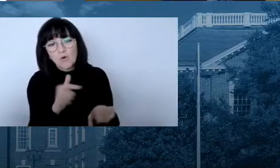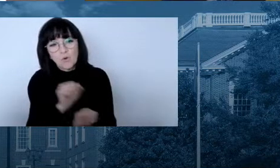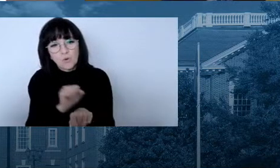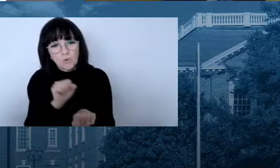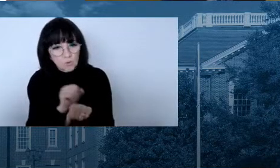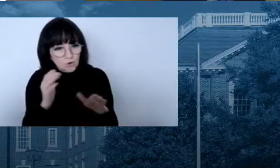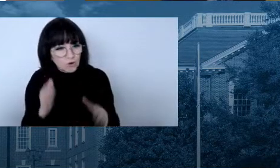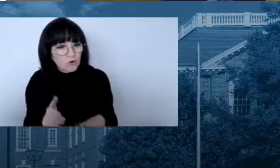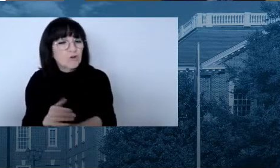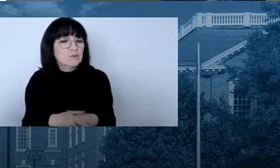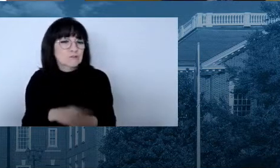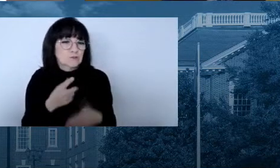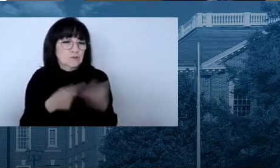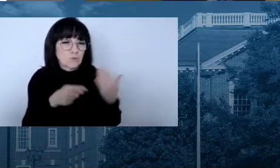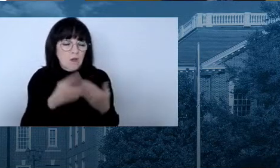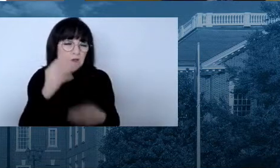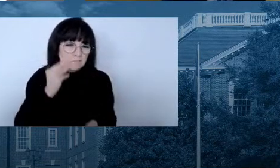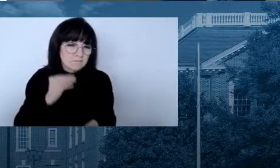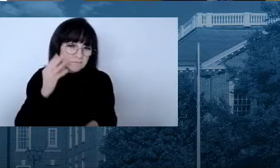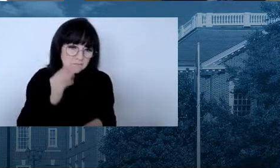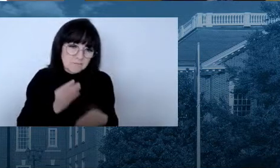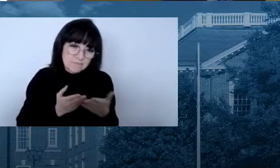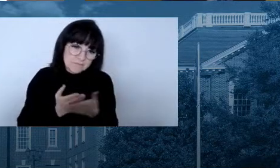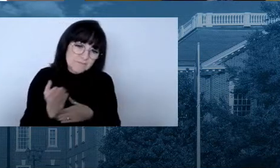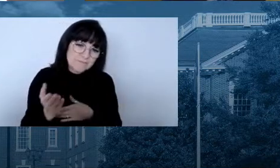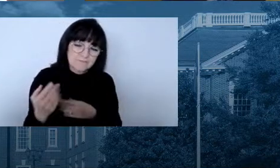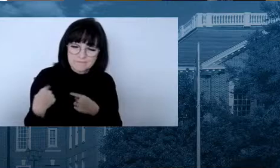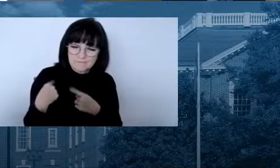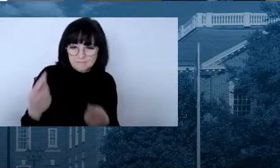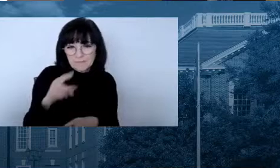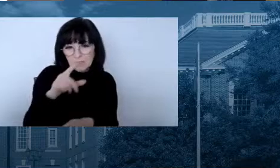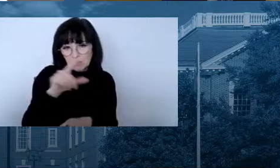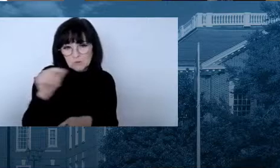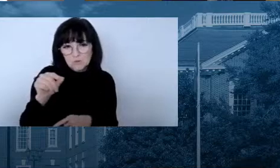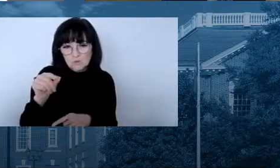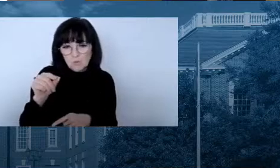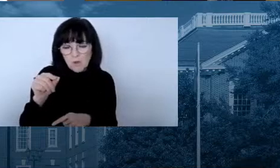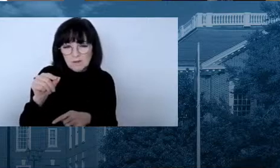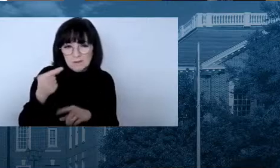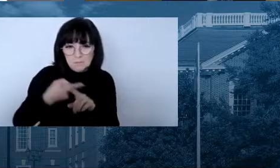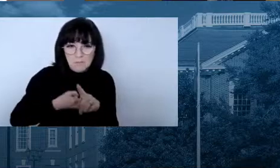they've been through the last 20 plus months.